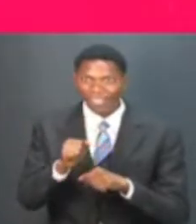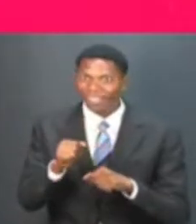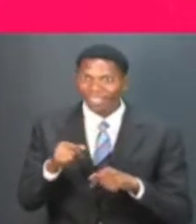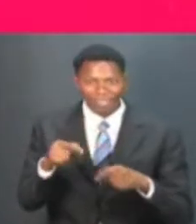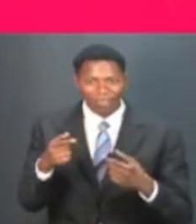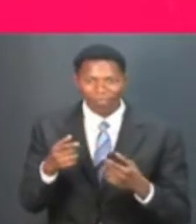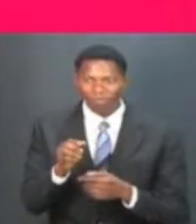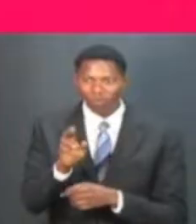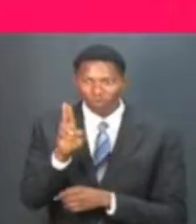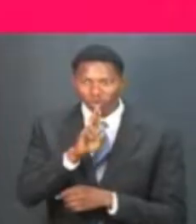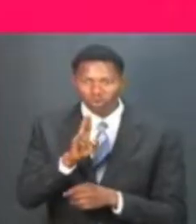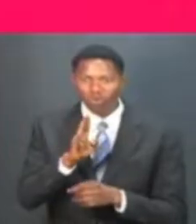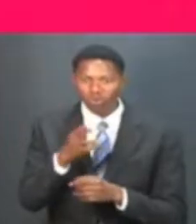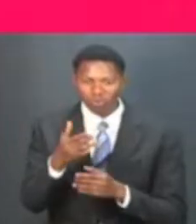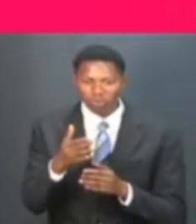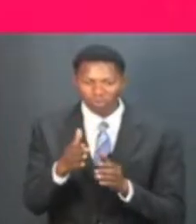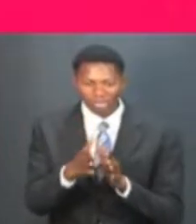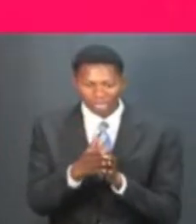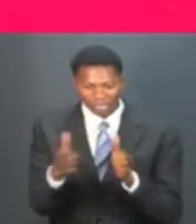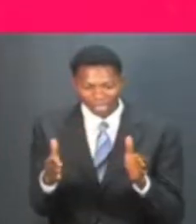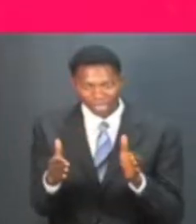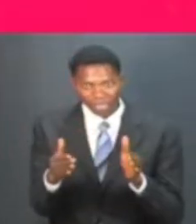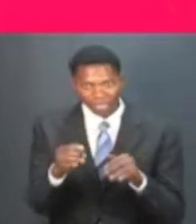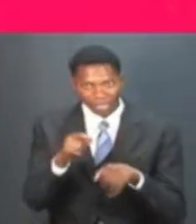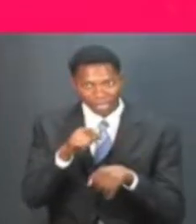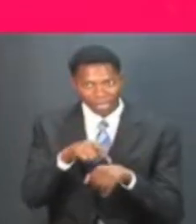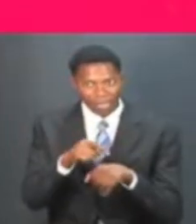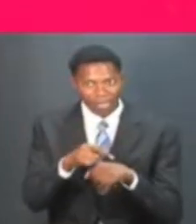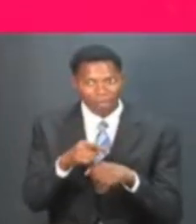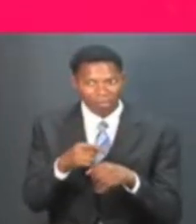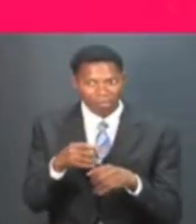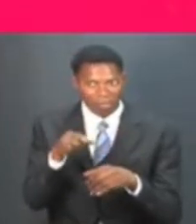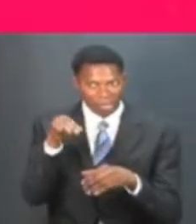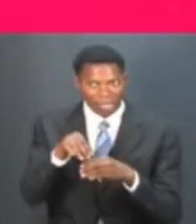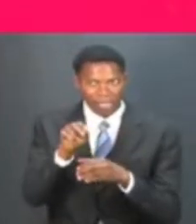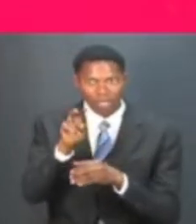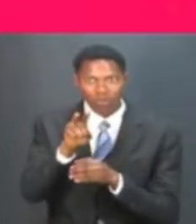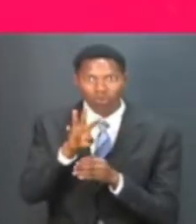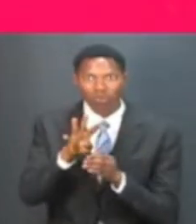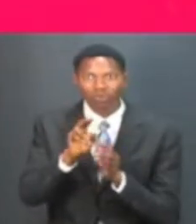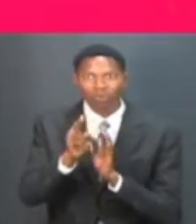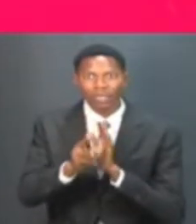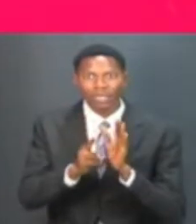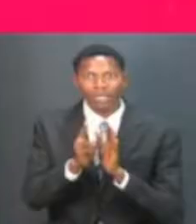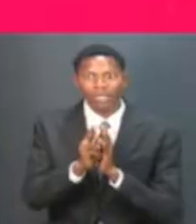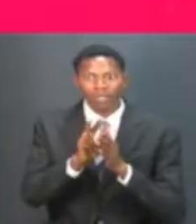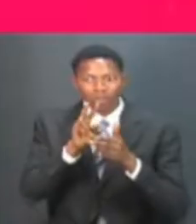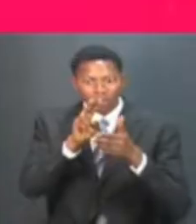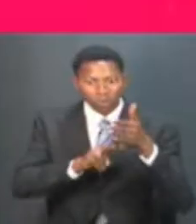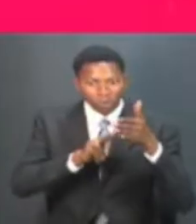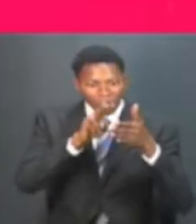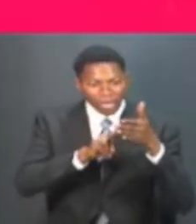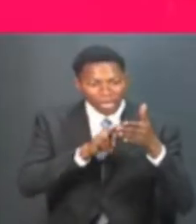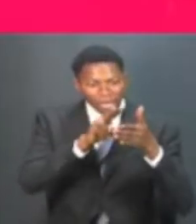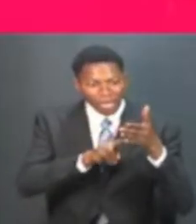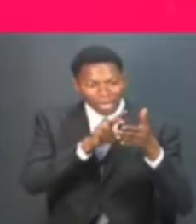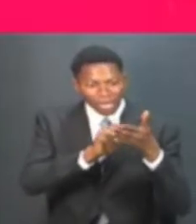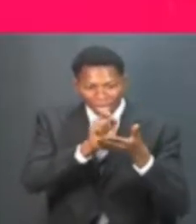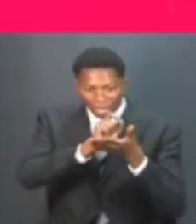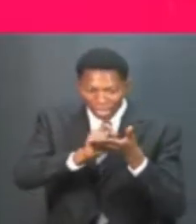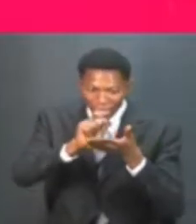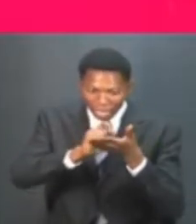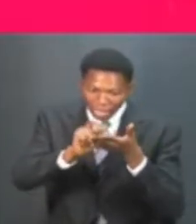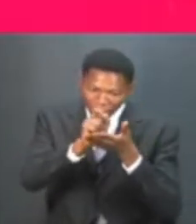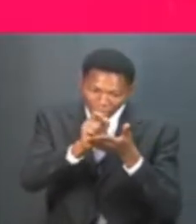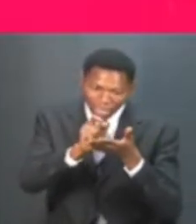use the rest of the period within the 24 hours. You read through the bill, you make your notes so